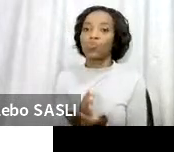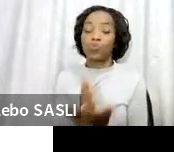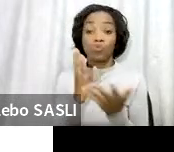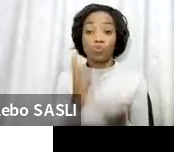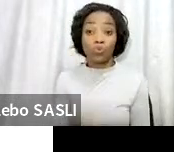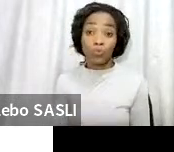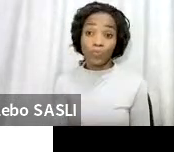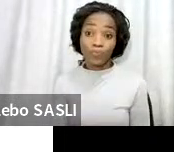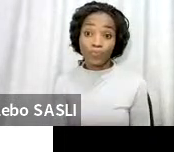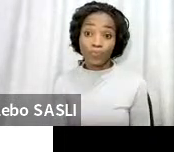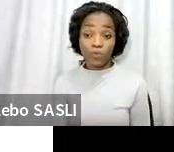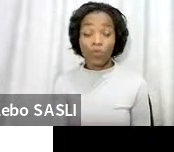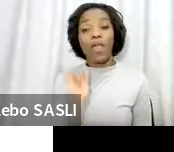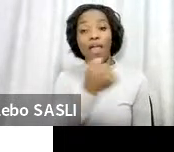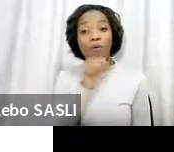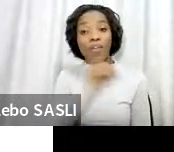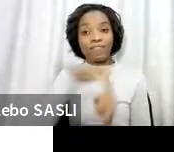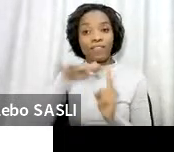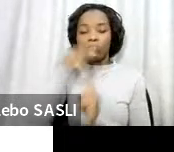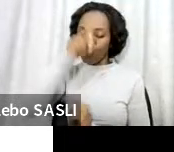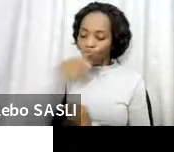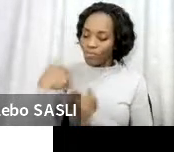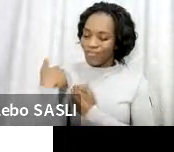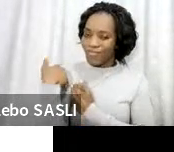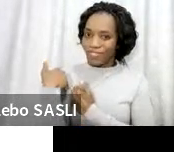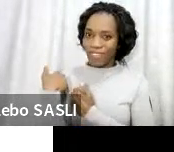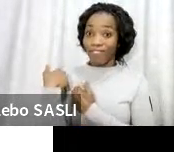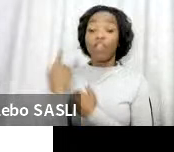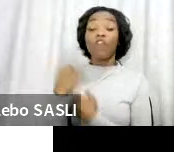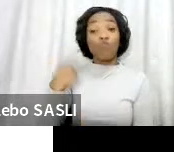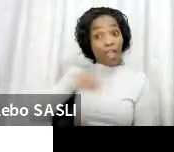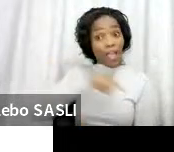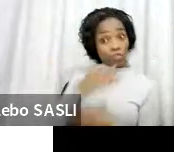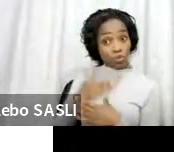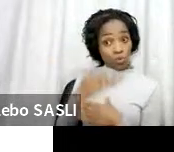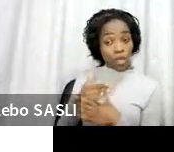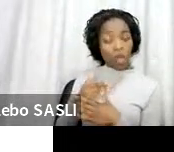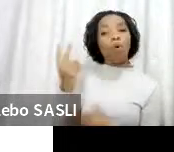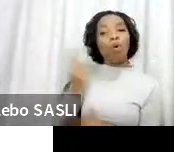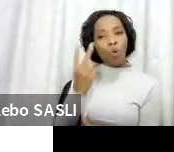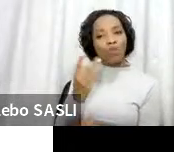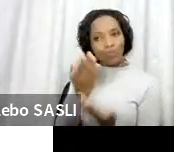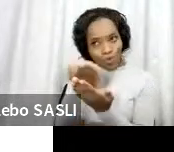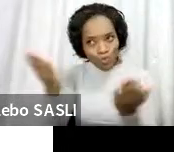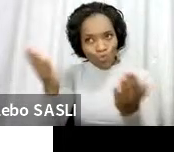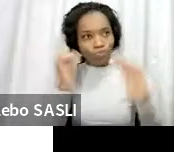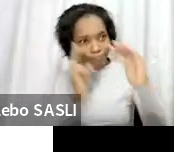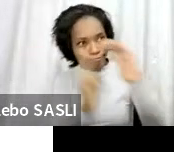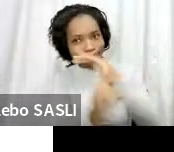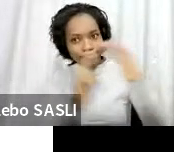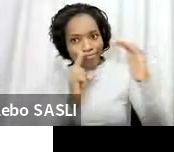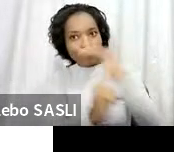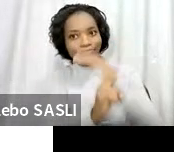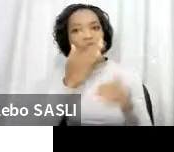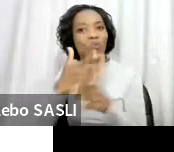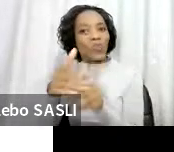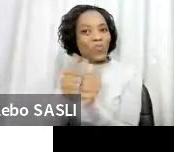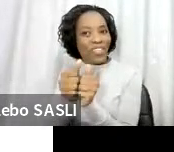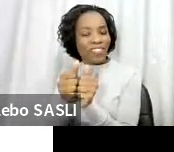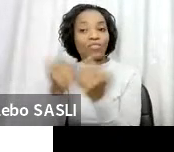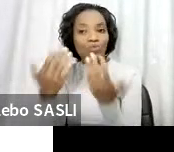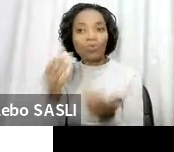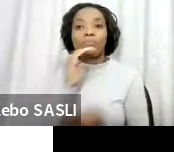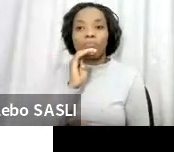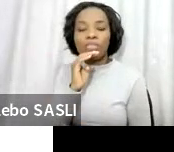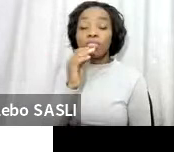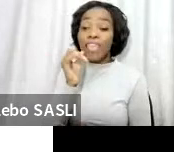within our environment, it should be safe. Safe for us to work and safe for you to do business with us. And therefore, you should be able to